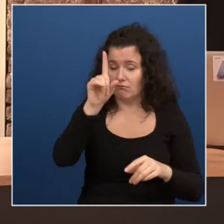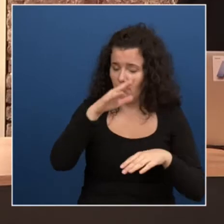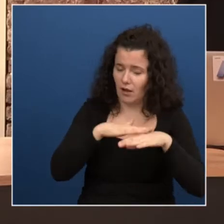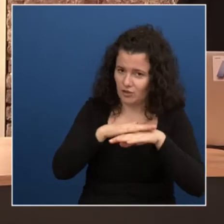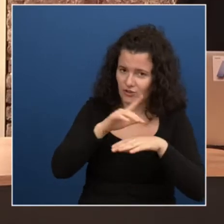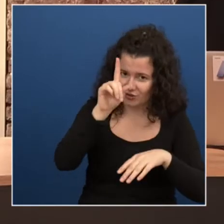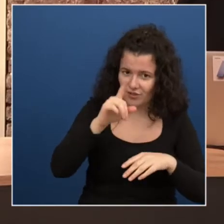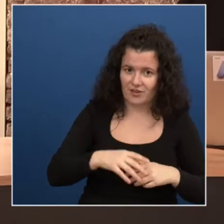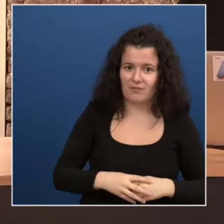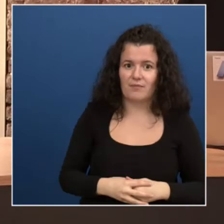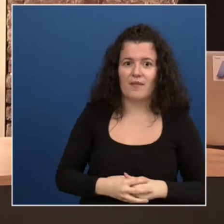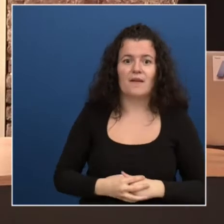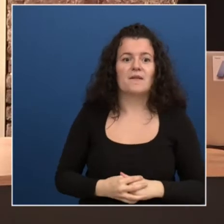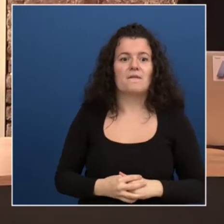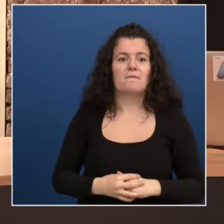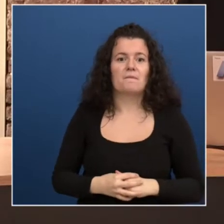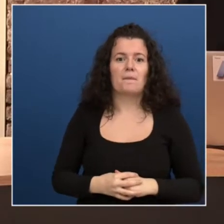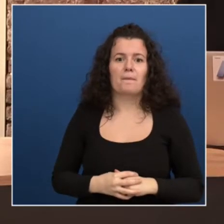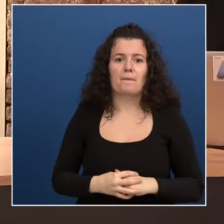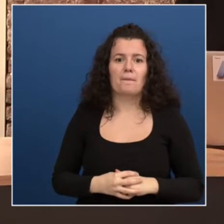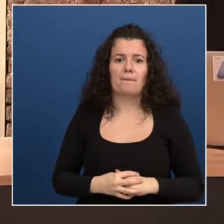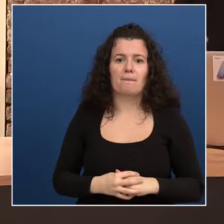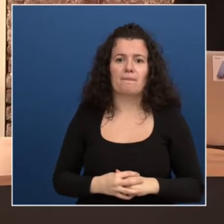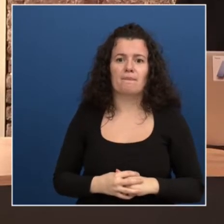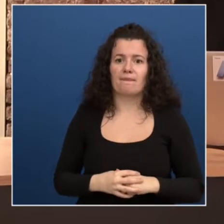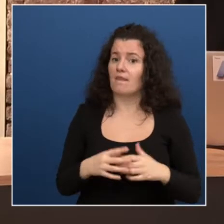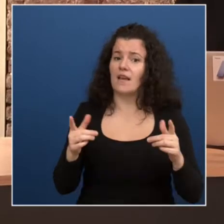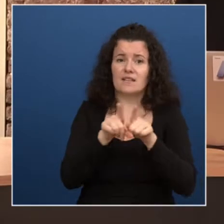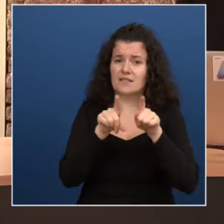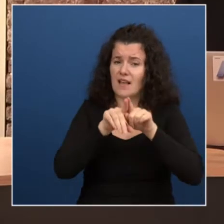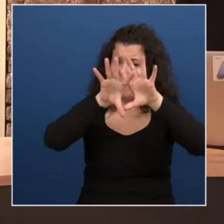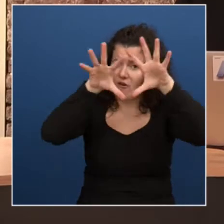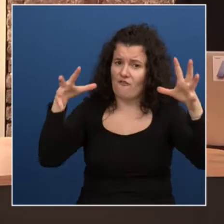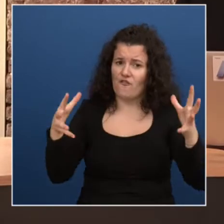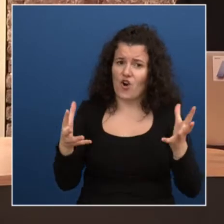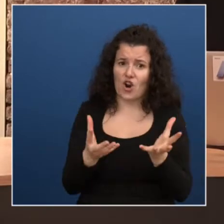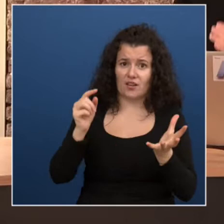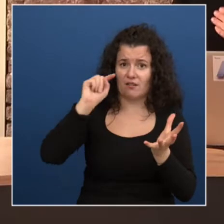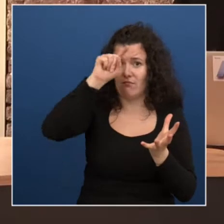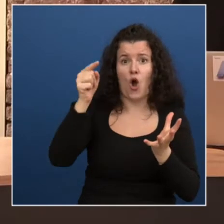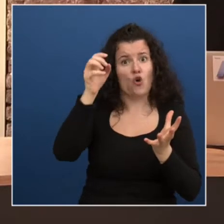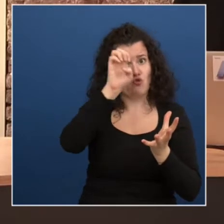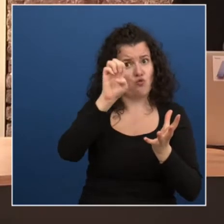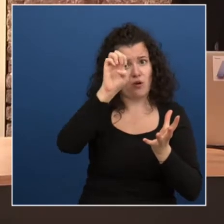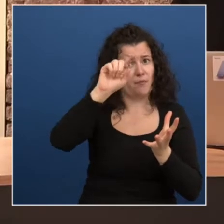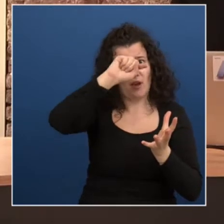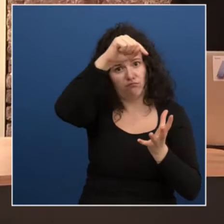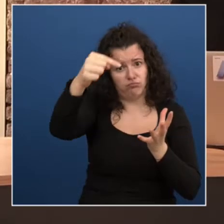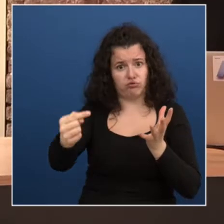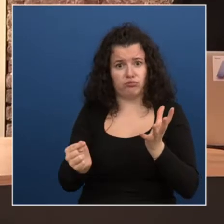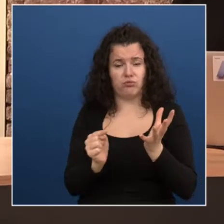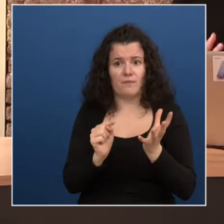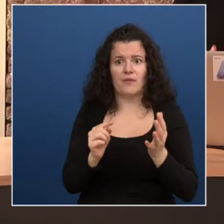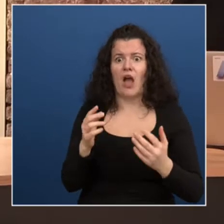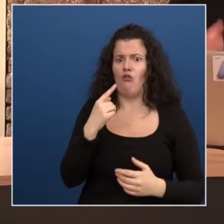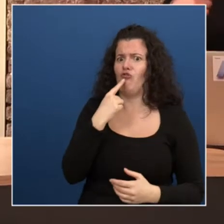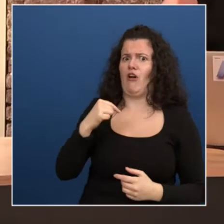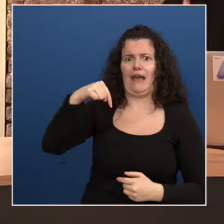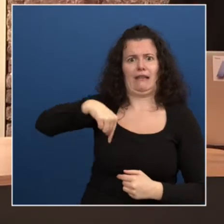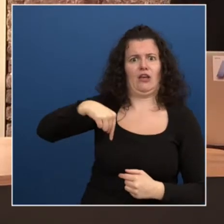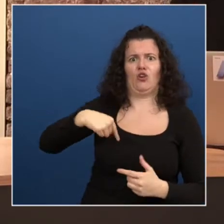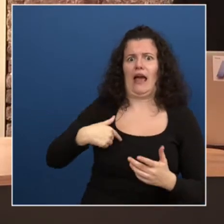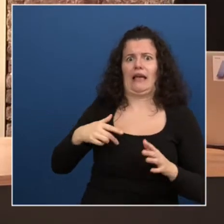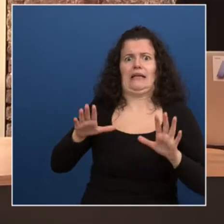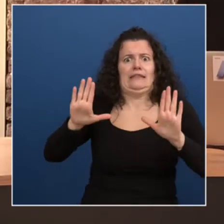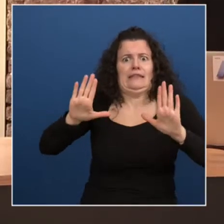Western types of the world, I think the United States too, red means danger, it's a no-go. Green is